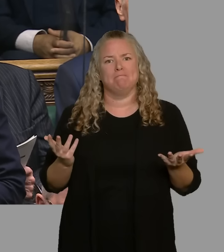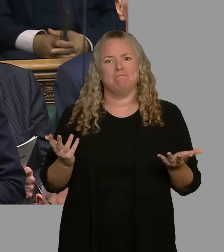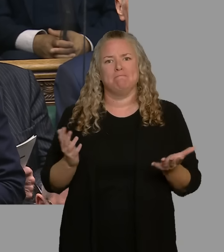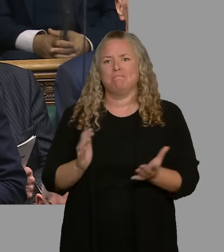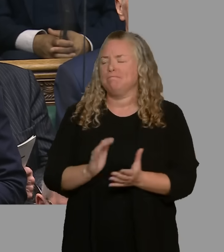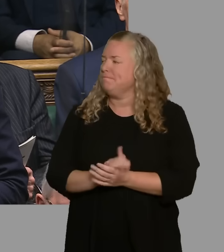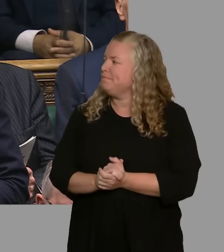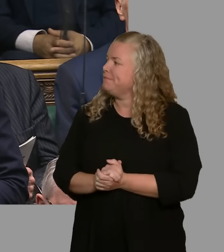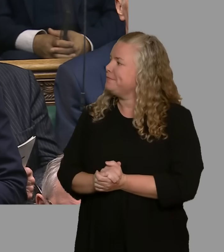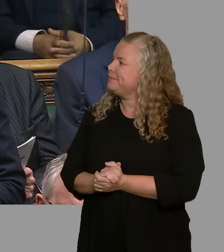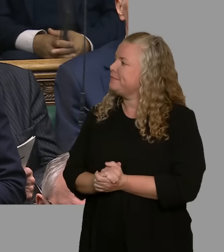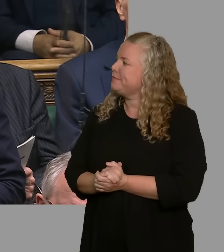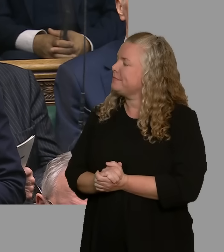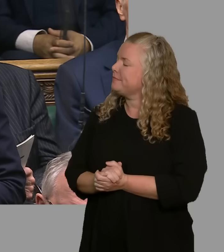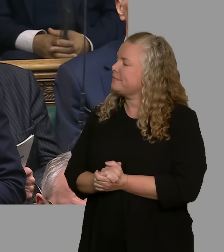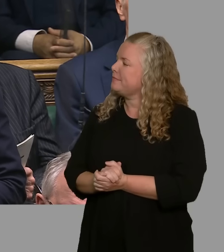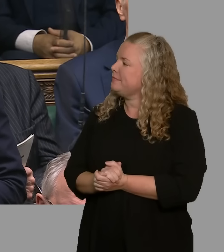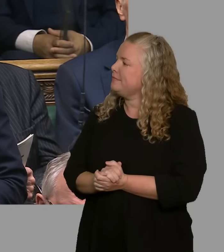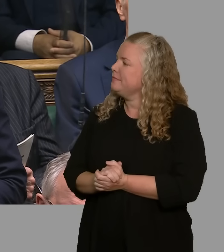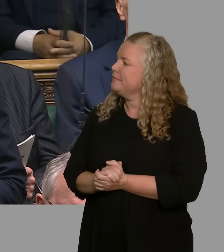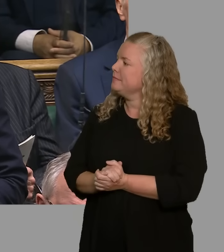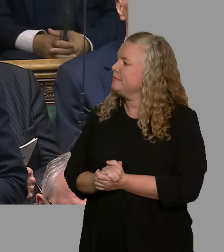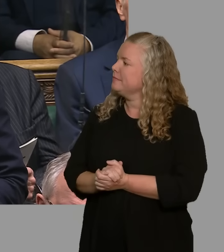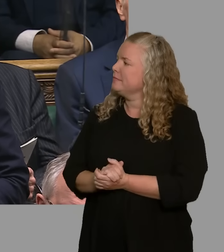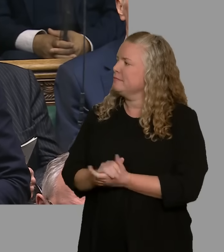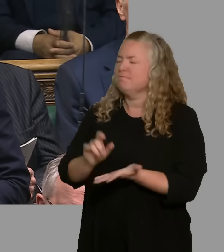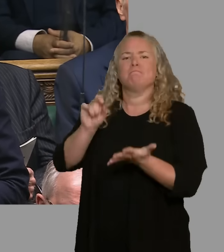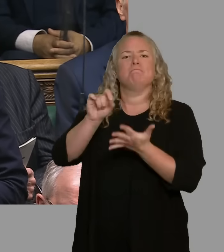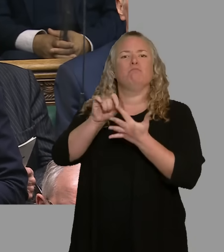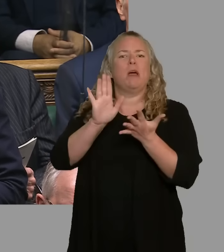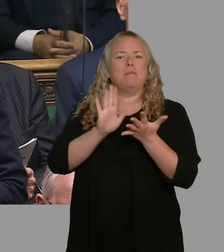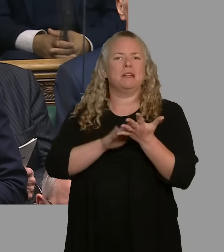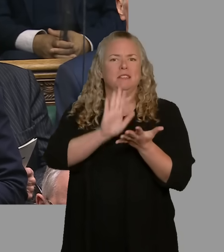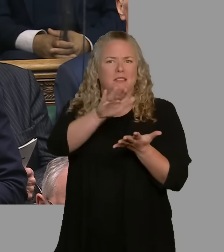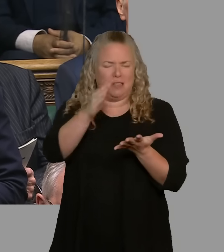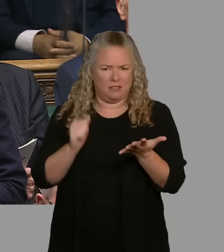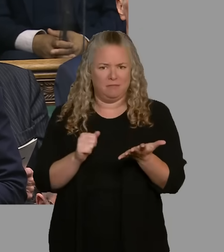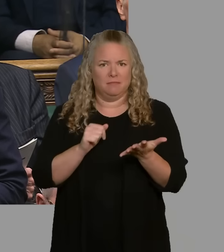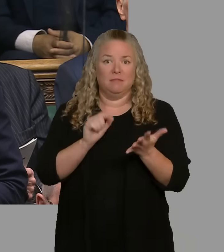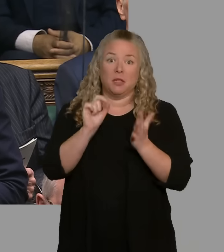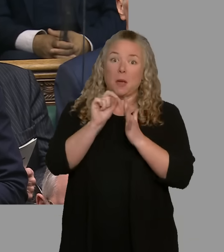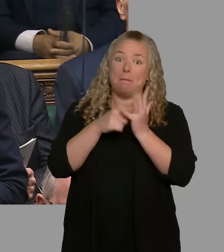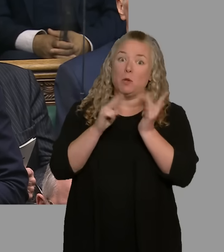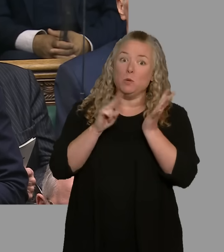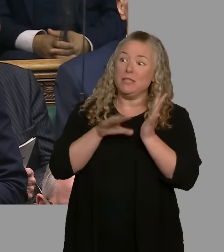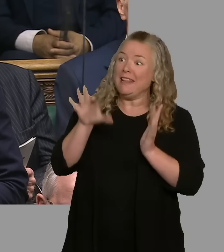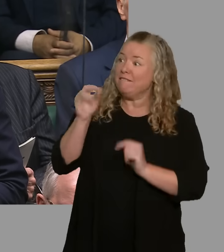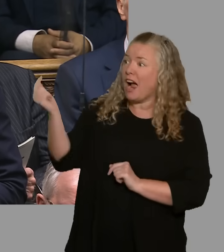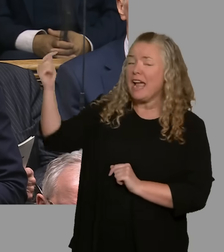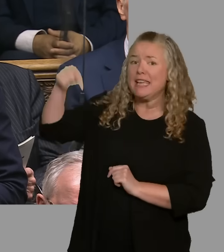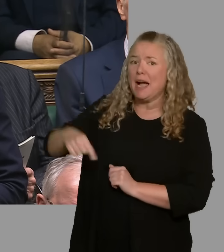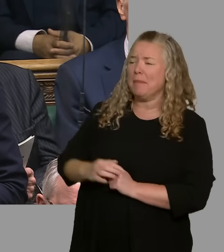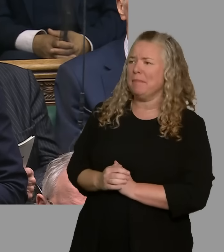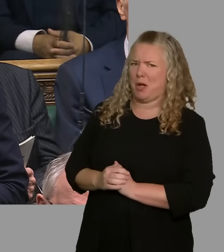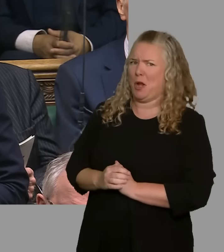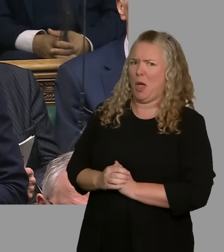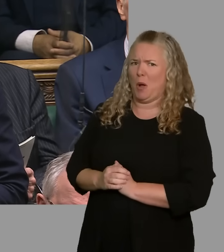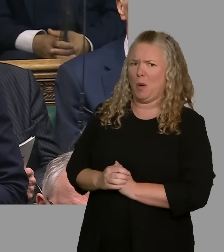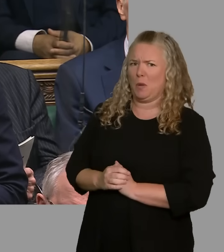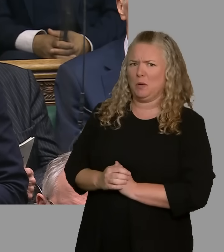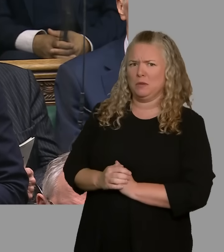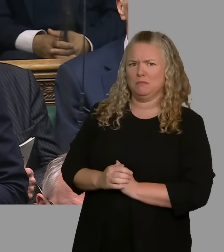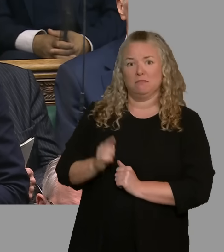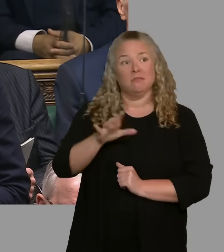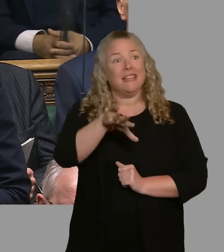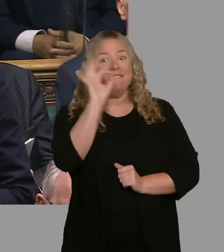Benjamin Netanyahu into number 10? What does it say of this Prime Minister that he will harbour this man